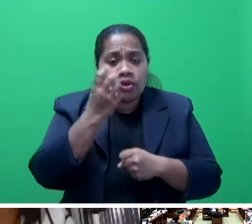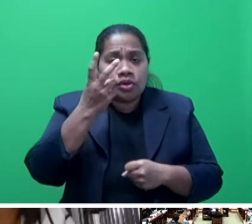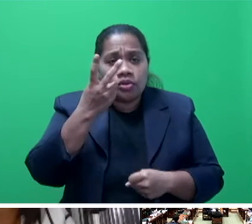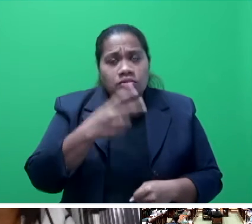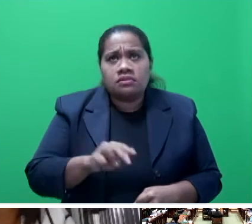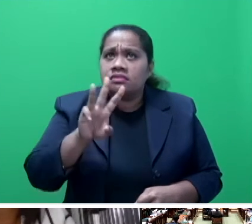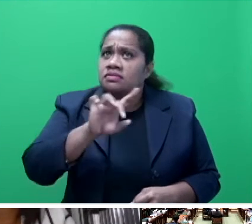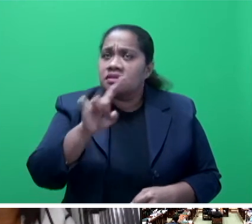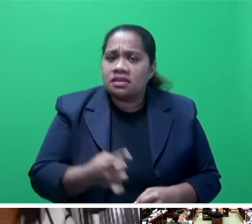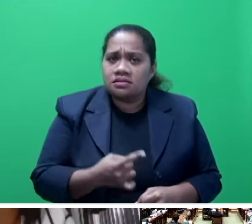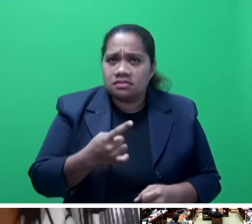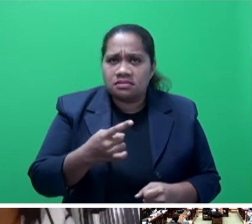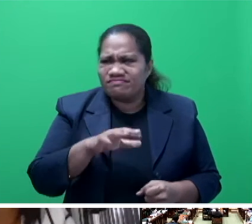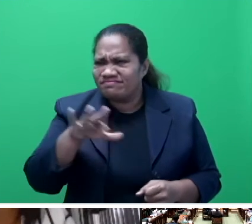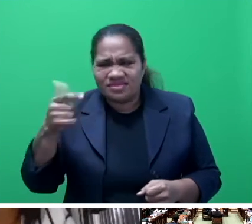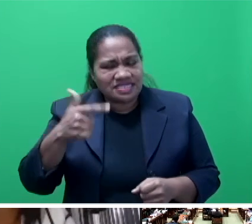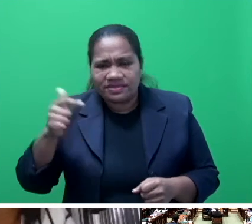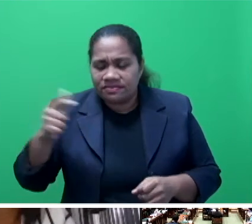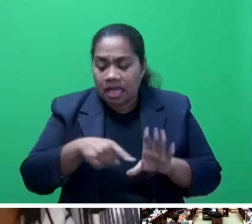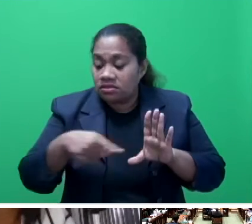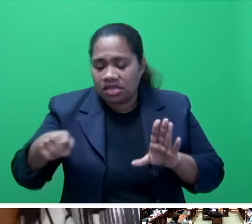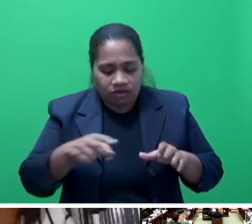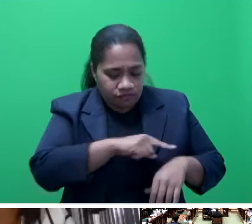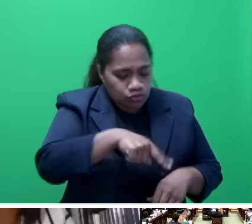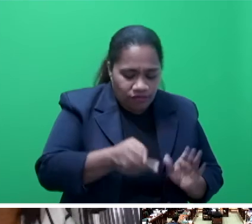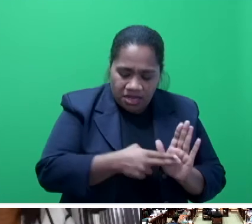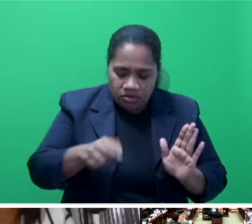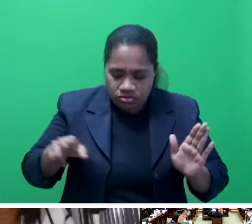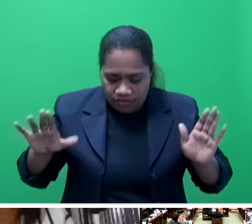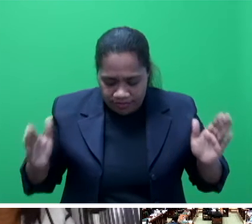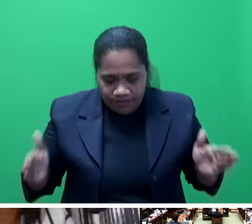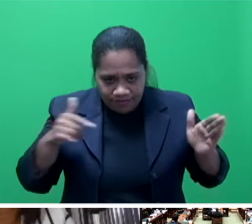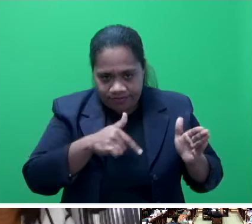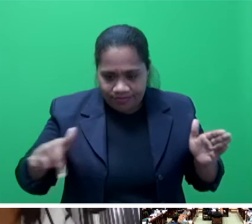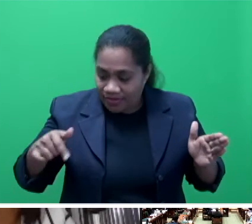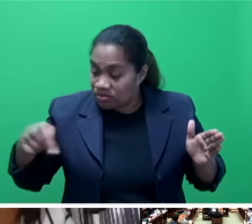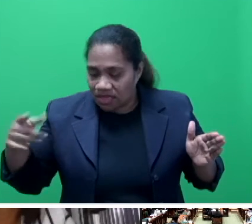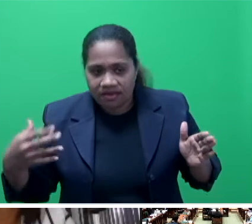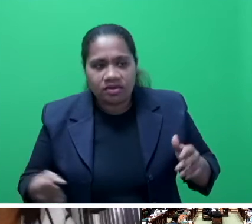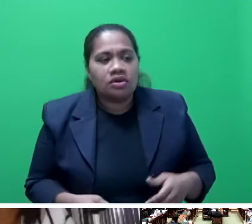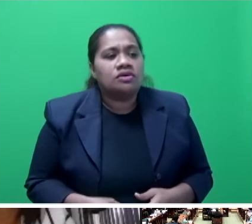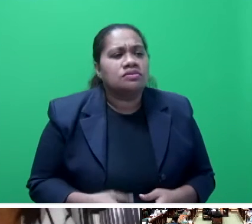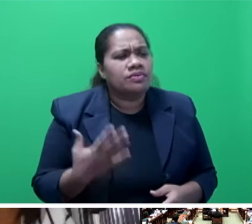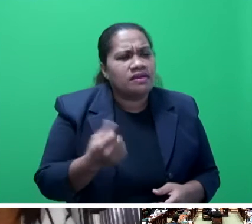33,077 outside of the Suva Nosori corridor. And as of 29th of May 2021,